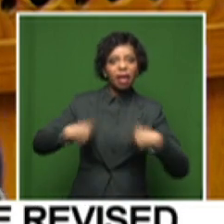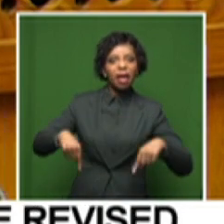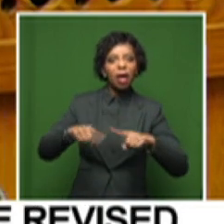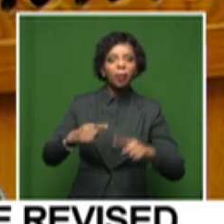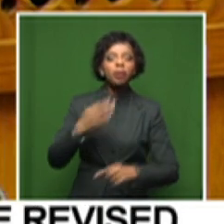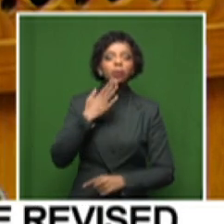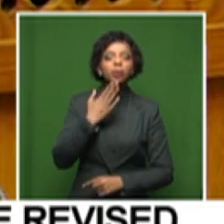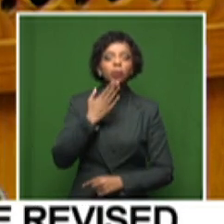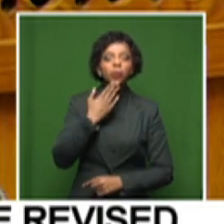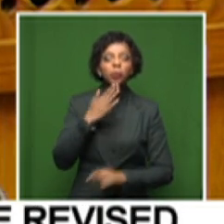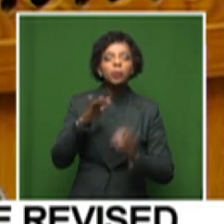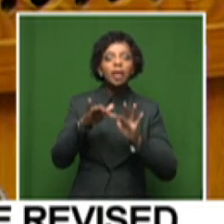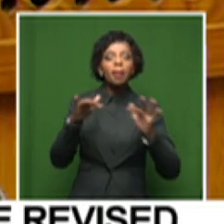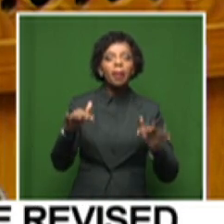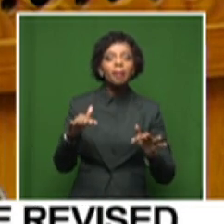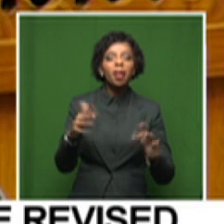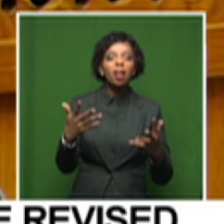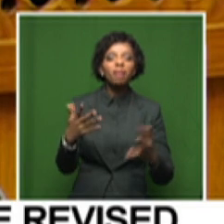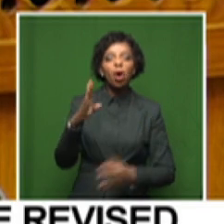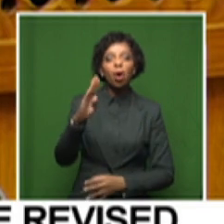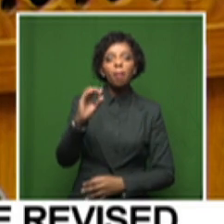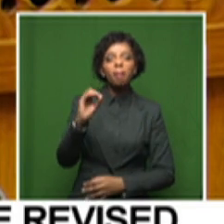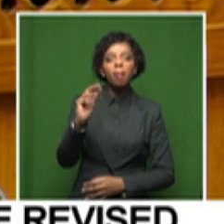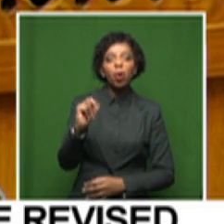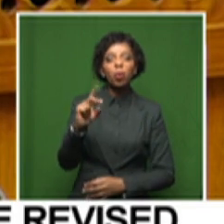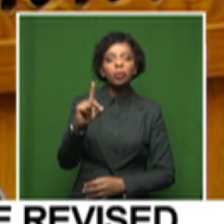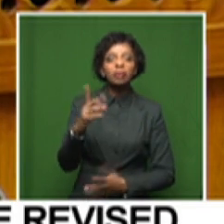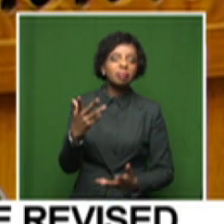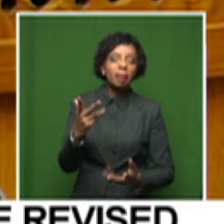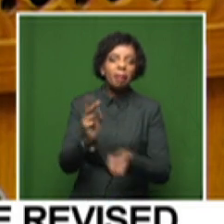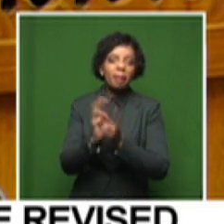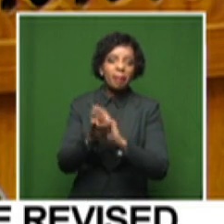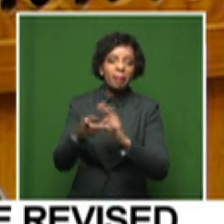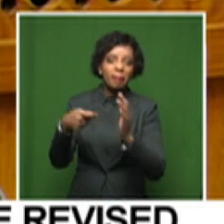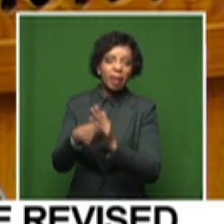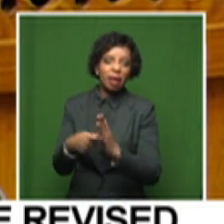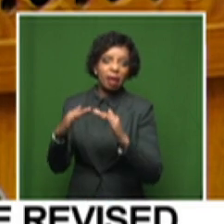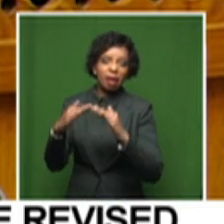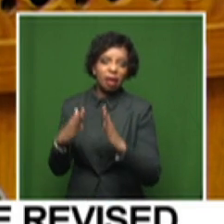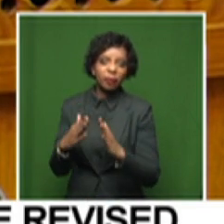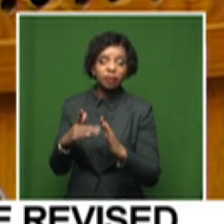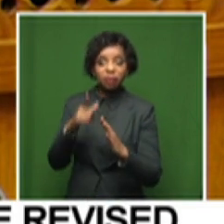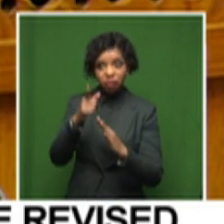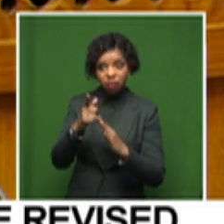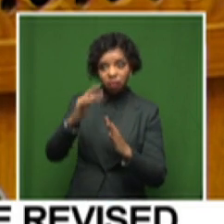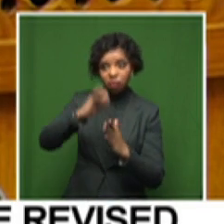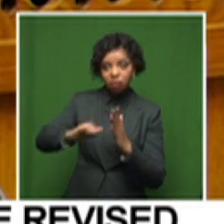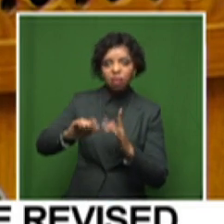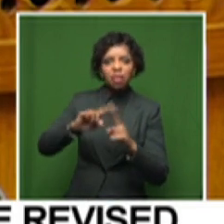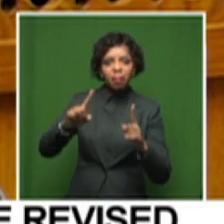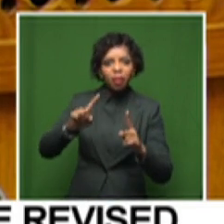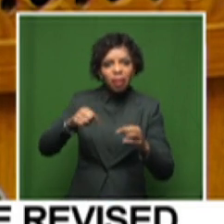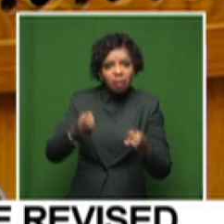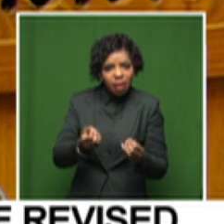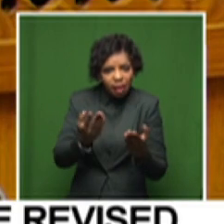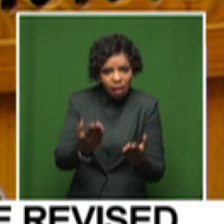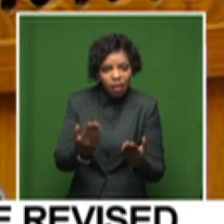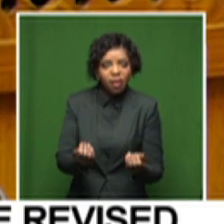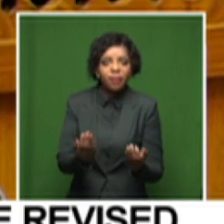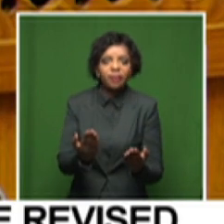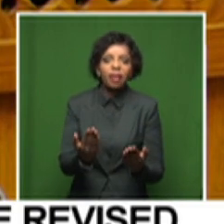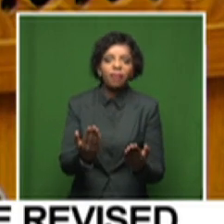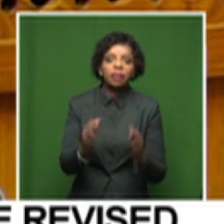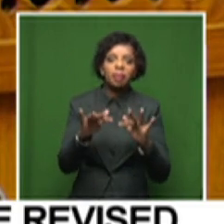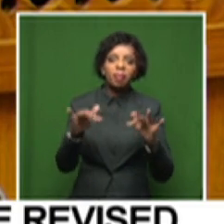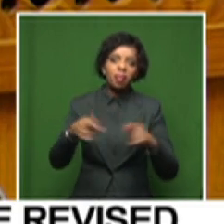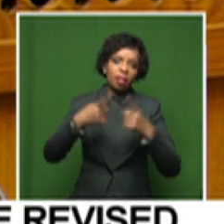who hold our debt rather than to critical services for our people. An uncontrolled